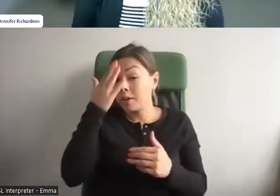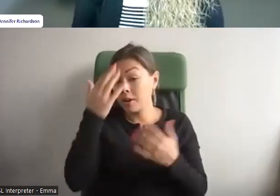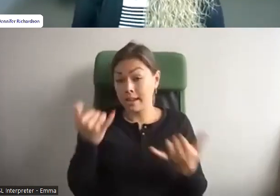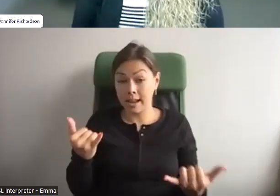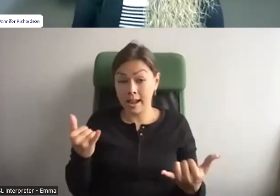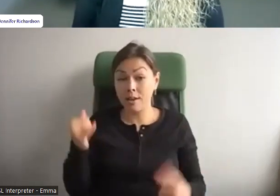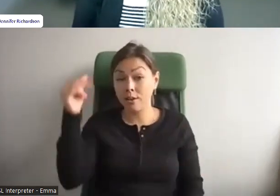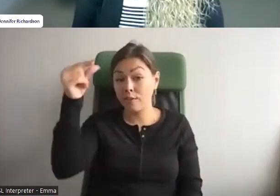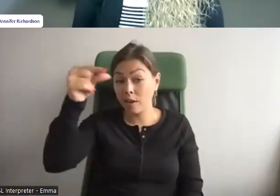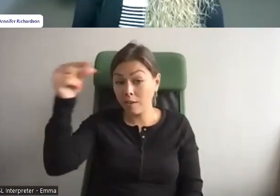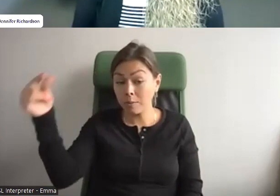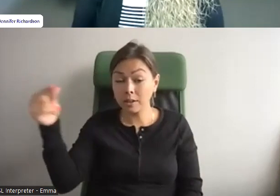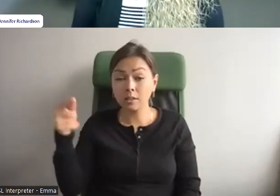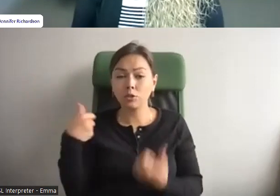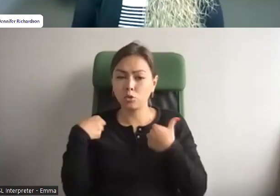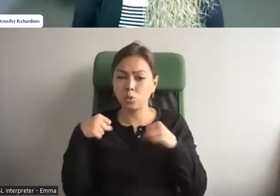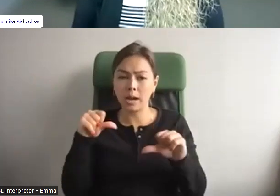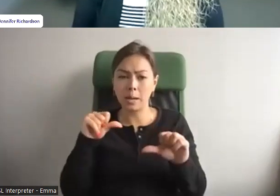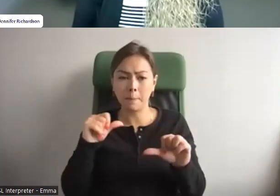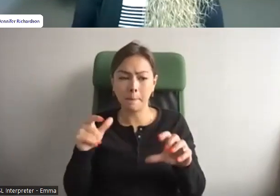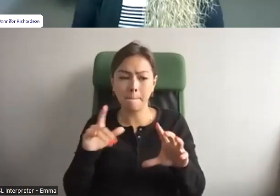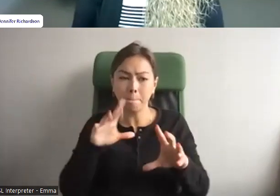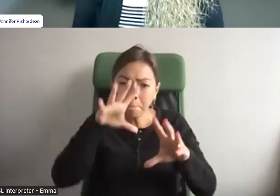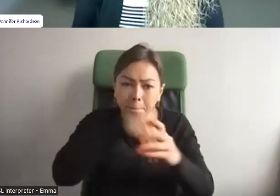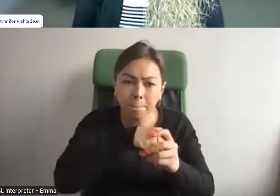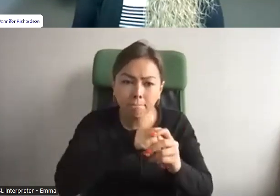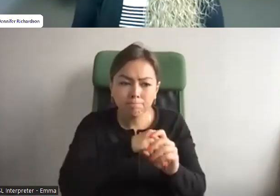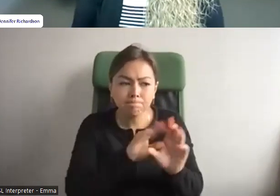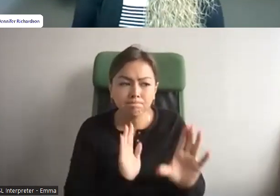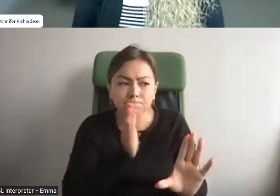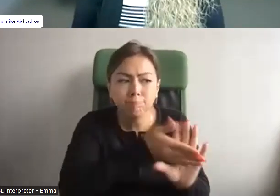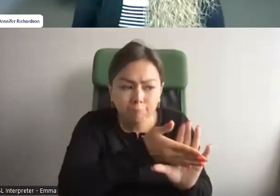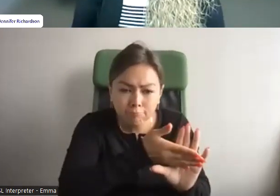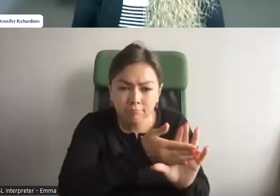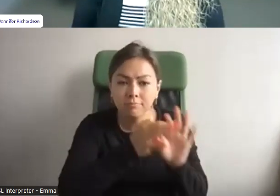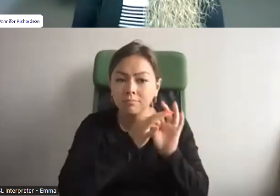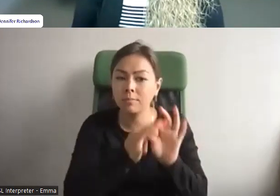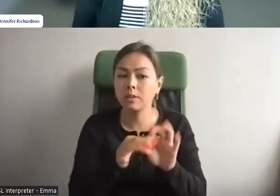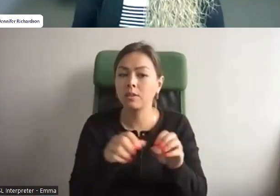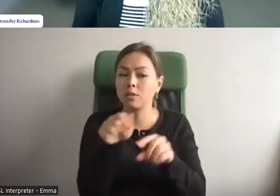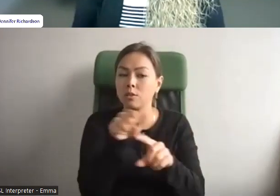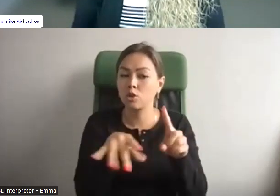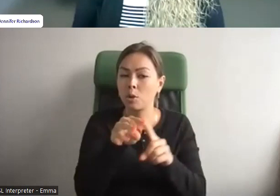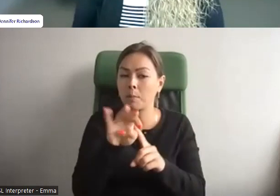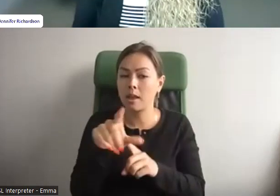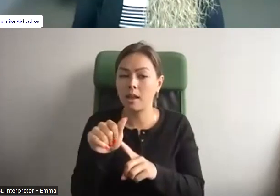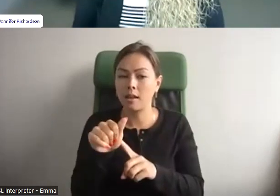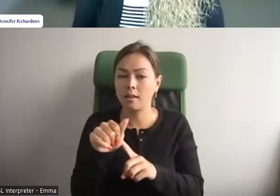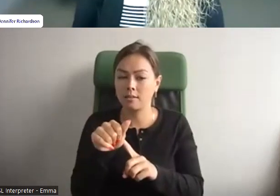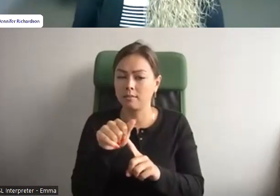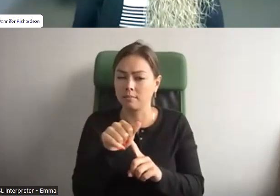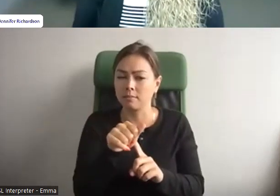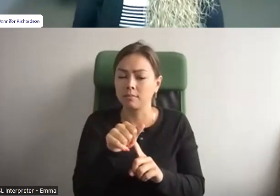to intervene in the social media environment with a bill that has been many years in the making, that